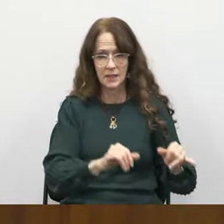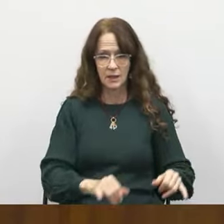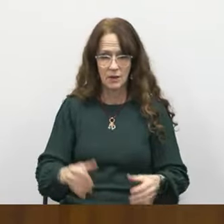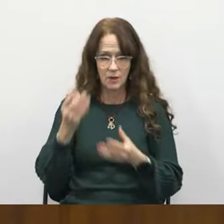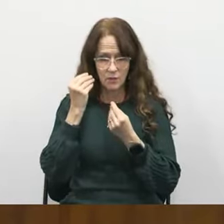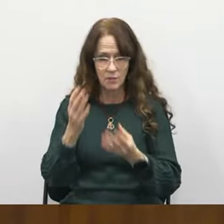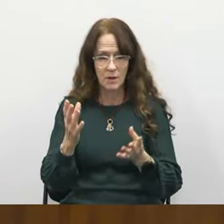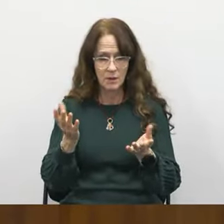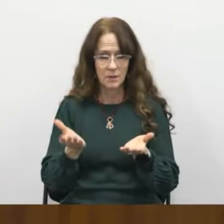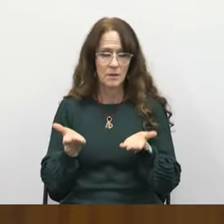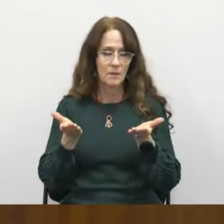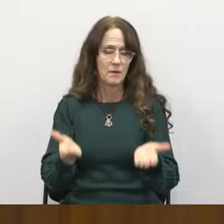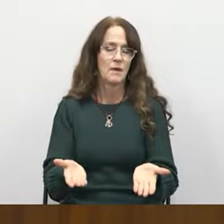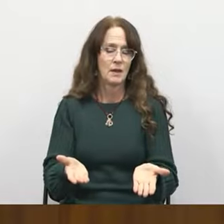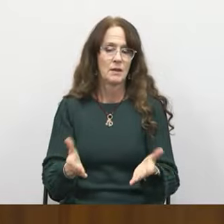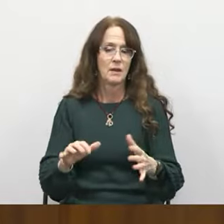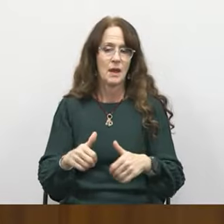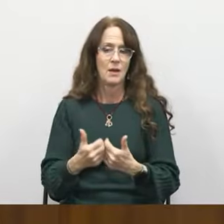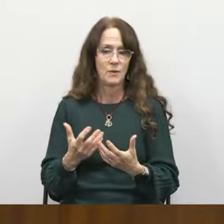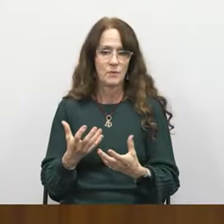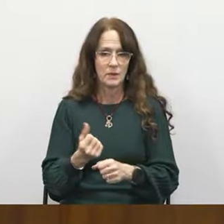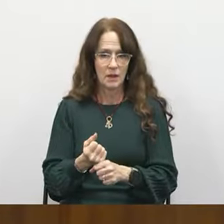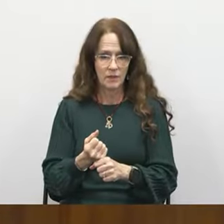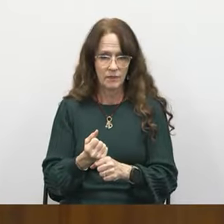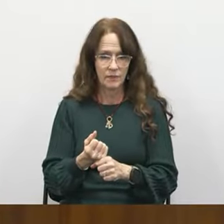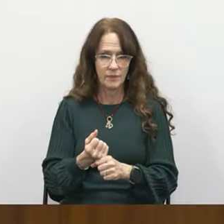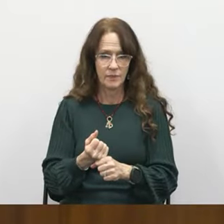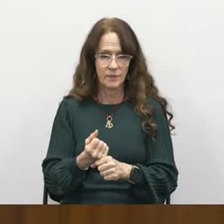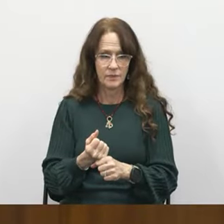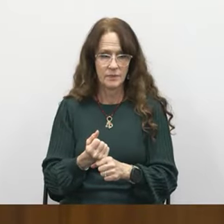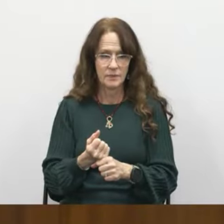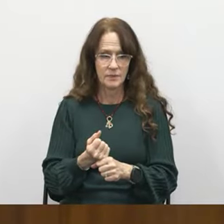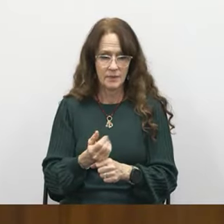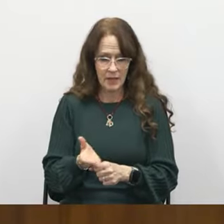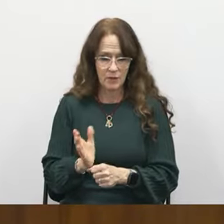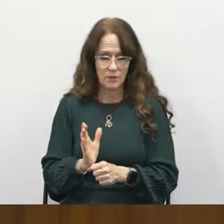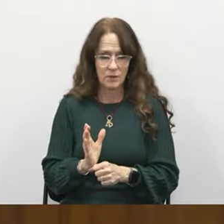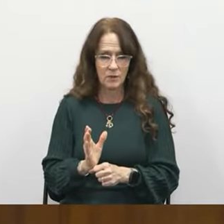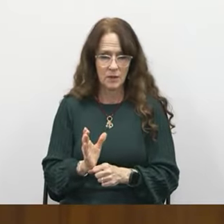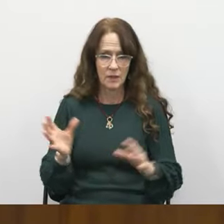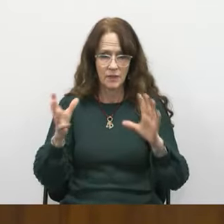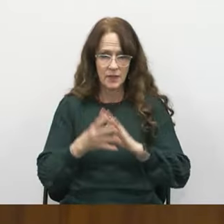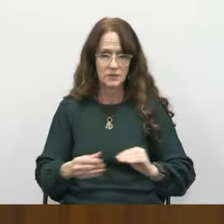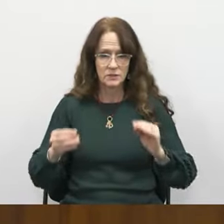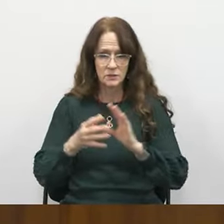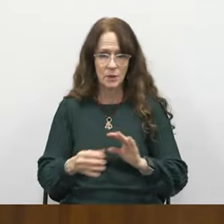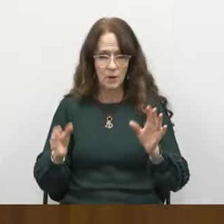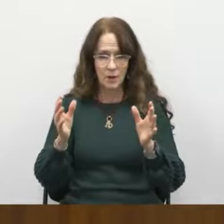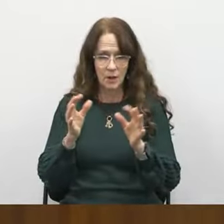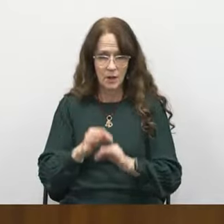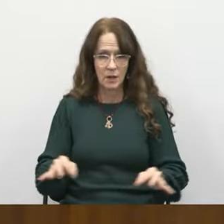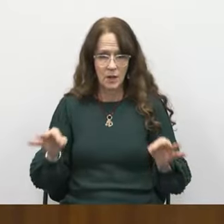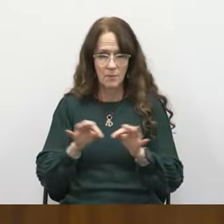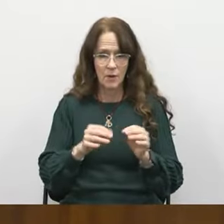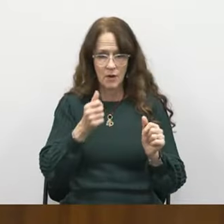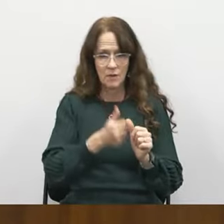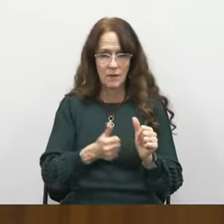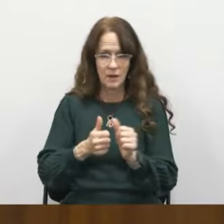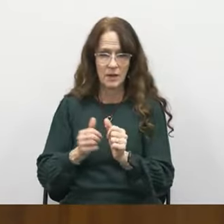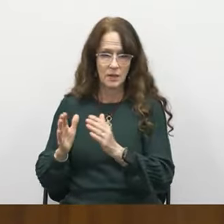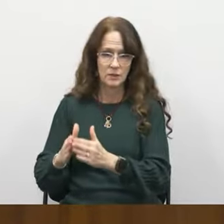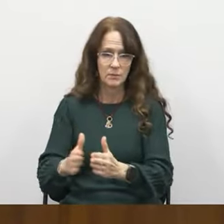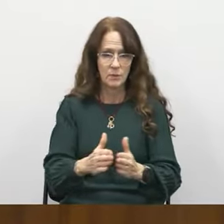would provide on how we got there. And so making sure that we tell that portion of the story, I think, is going to be important for each one of these community